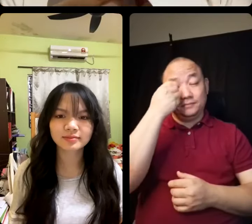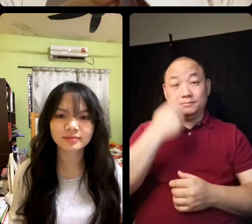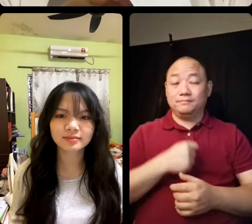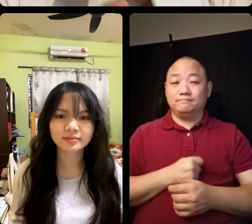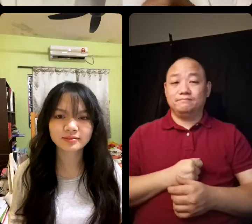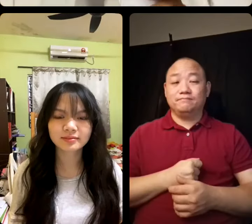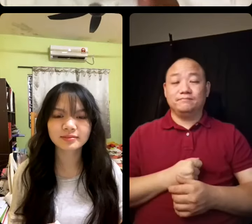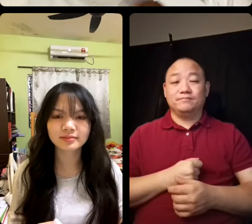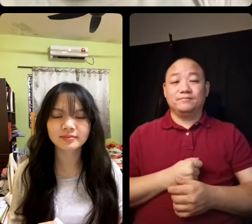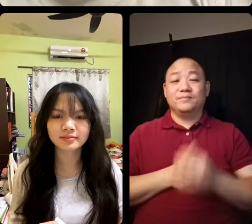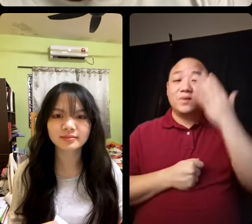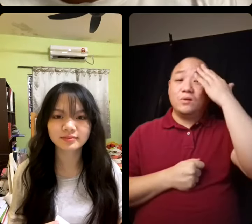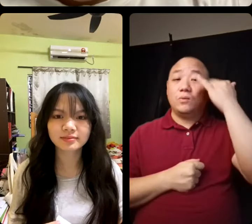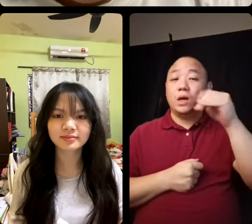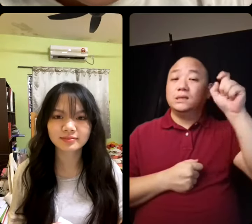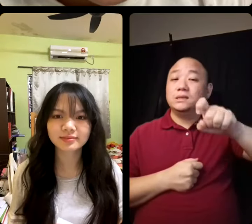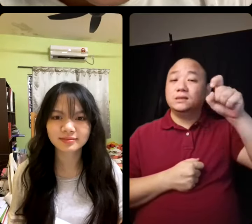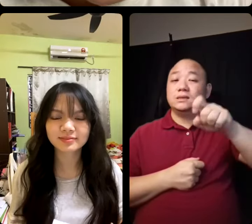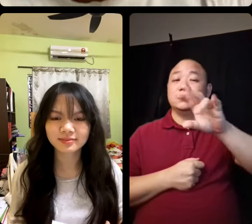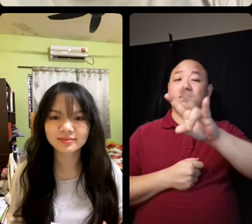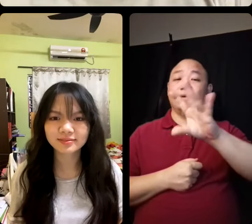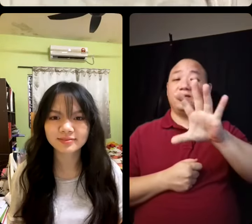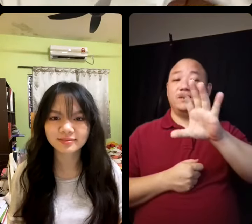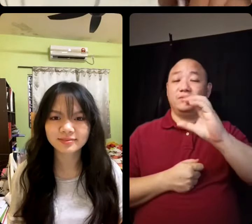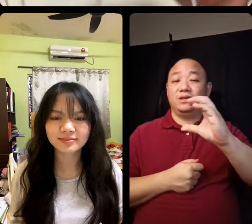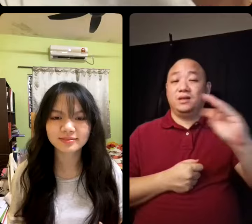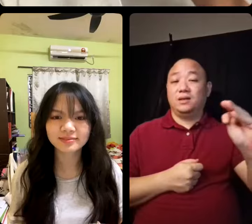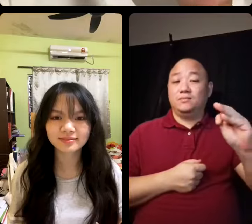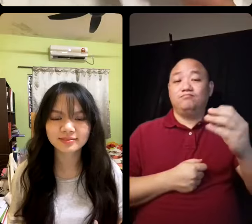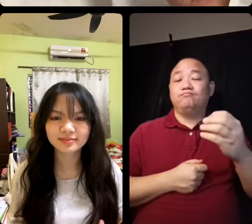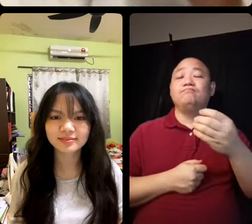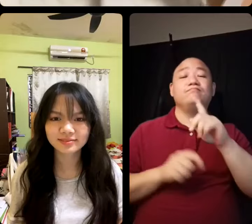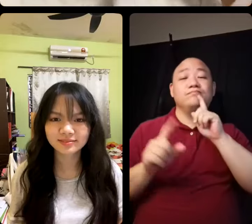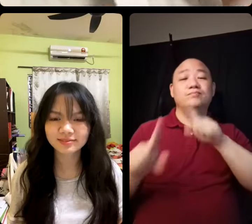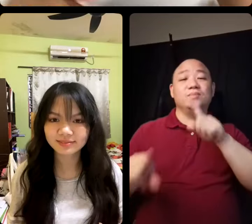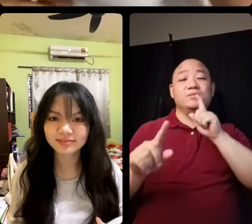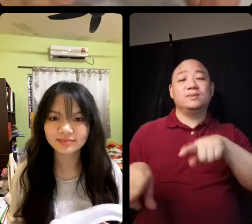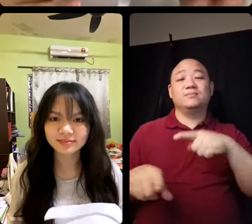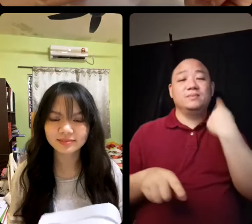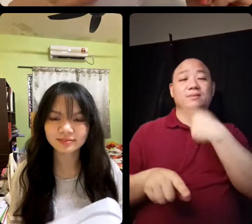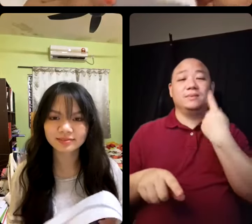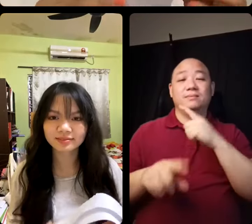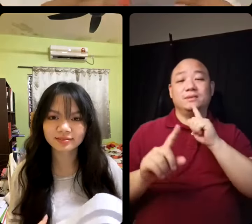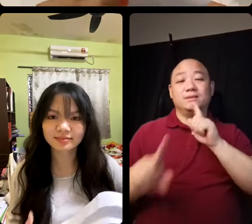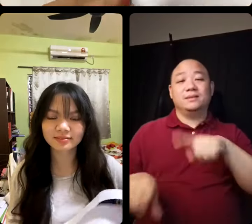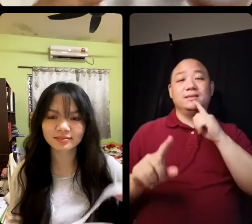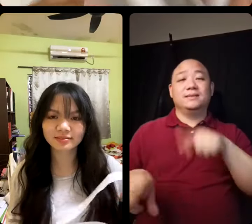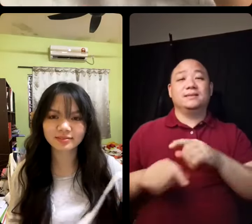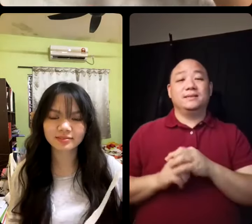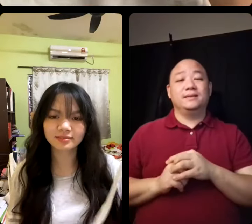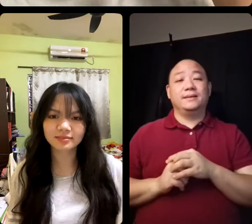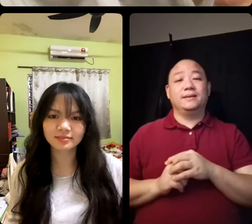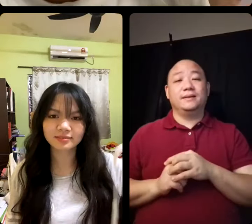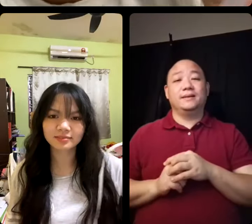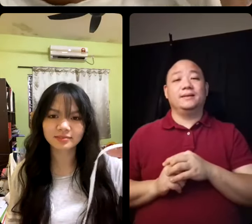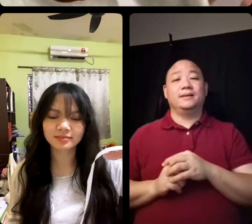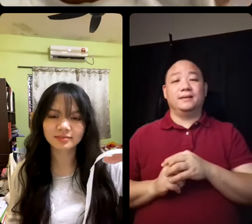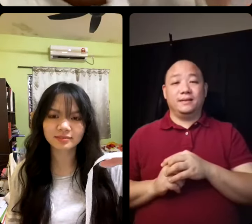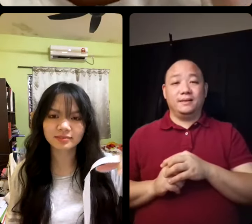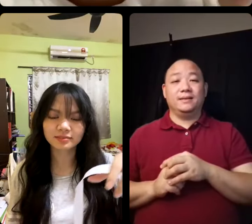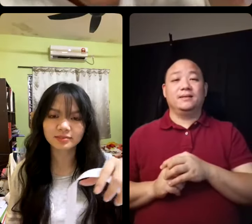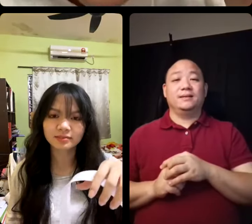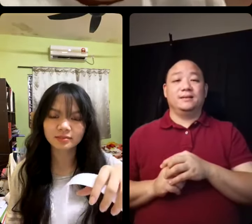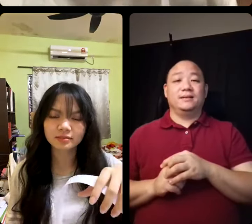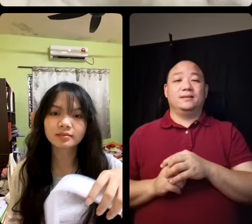activity? So, I'm going to just tell you guys, everyone here. So, this 75 cm paper actually represent our